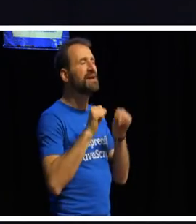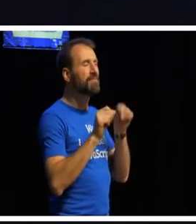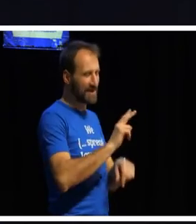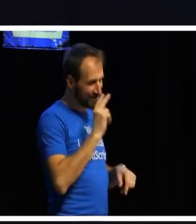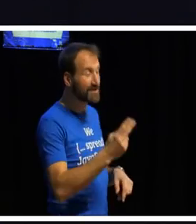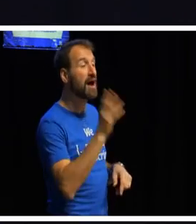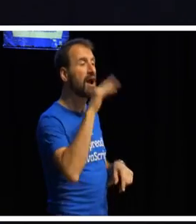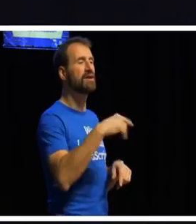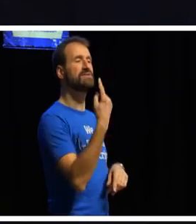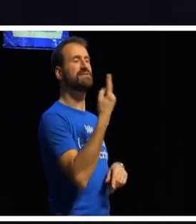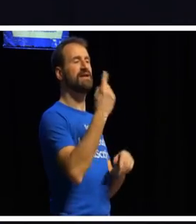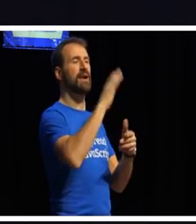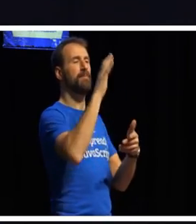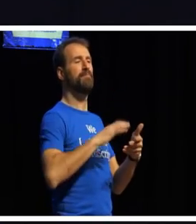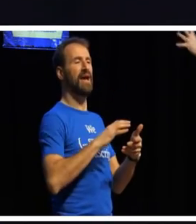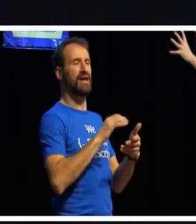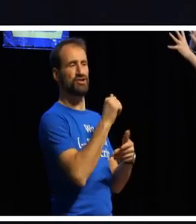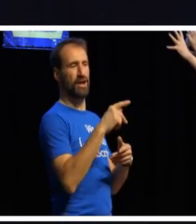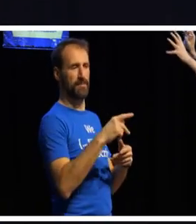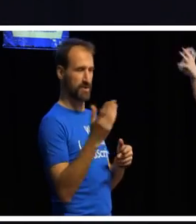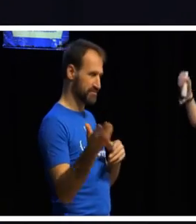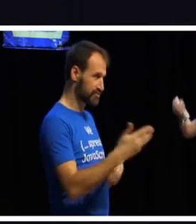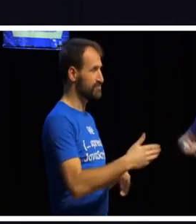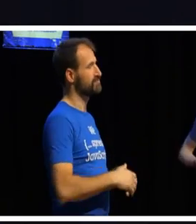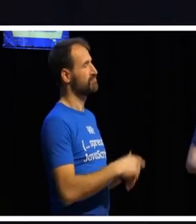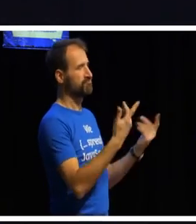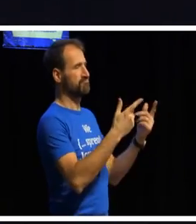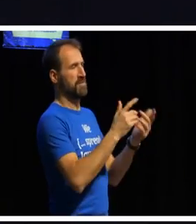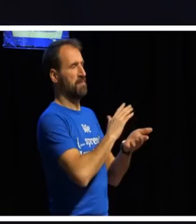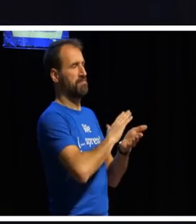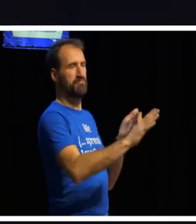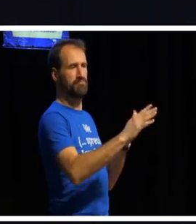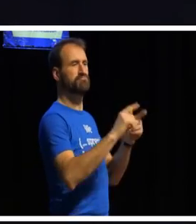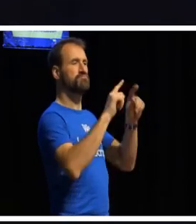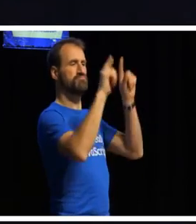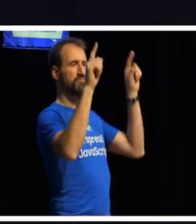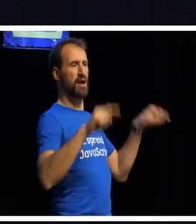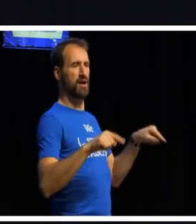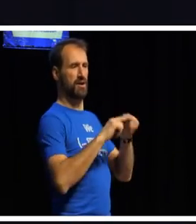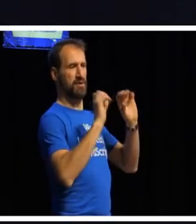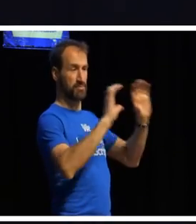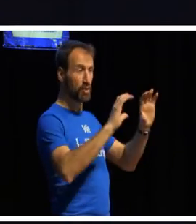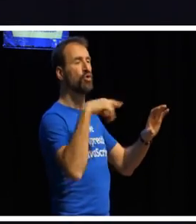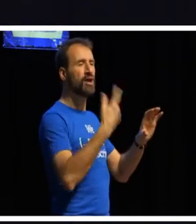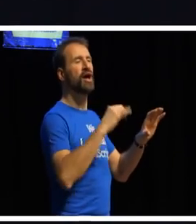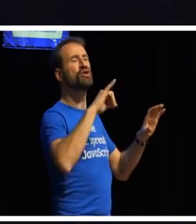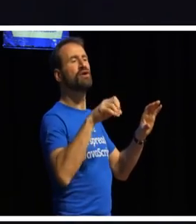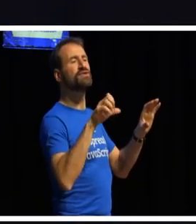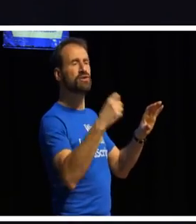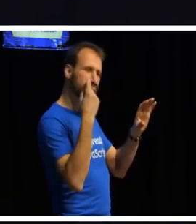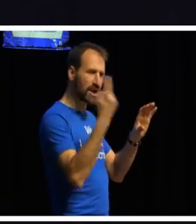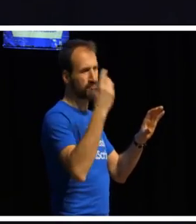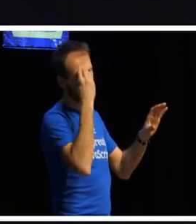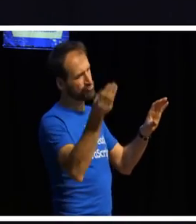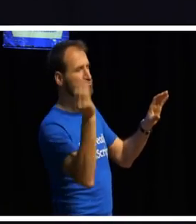just serving this kind of basic shell and then leaving it to JavaScript to populate the page.